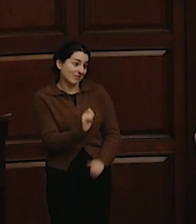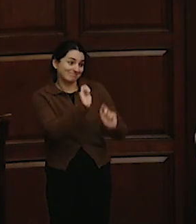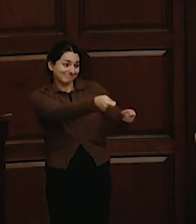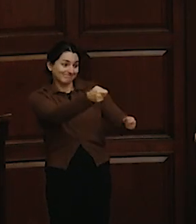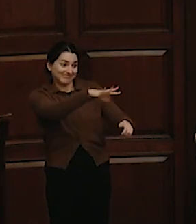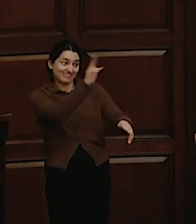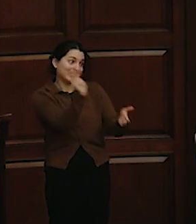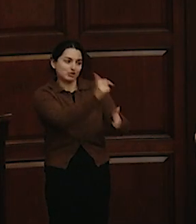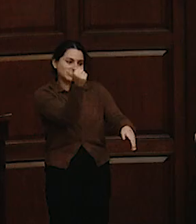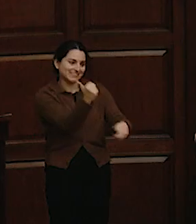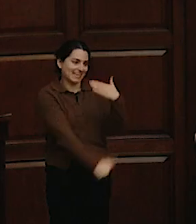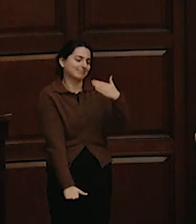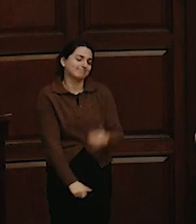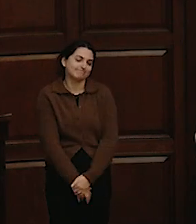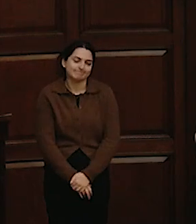day.